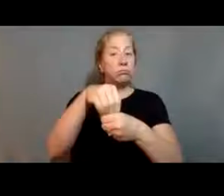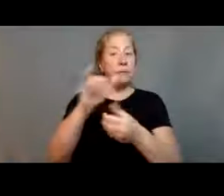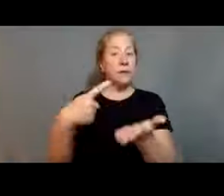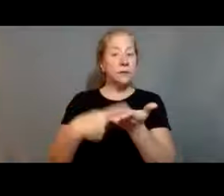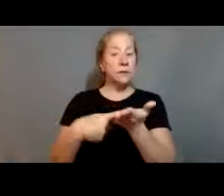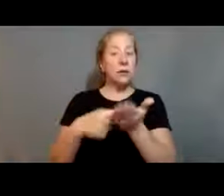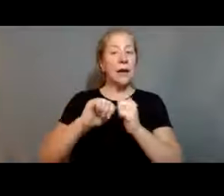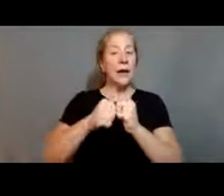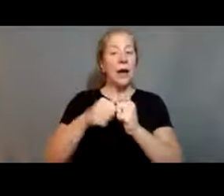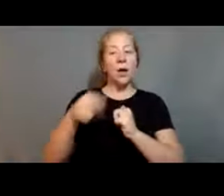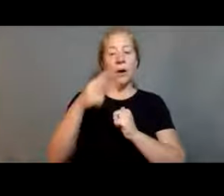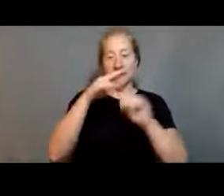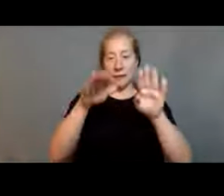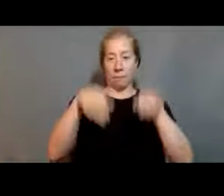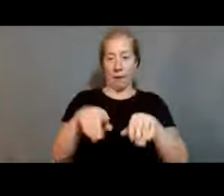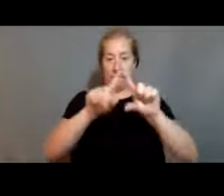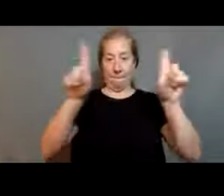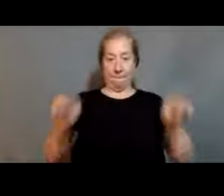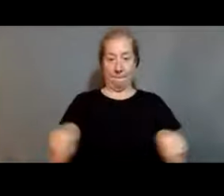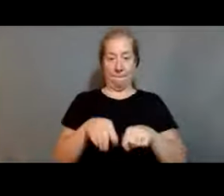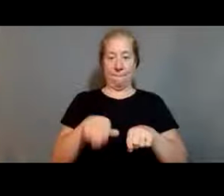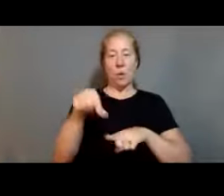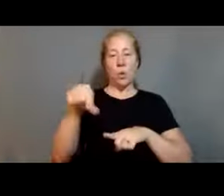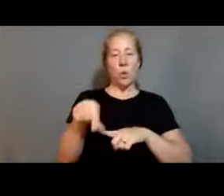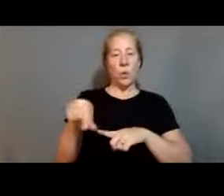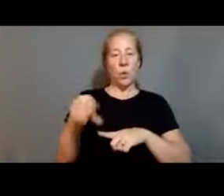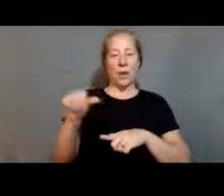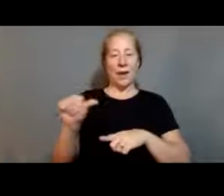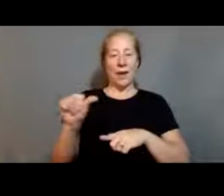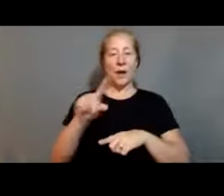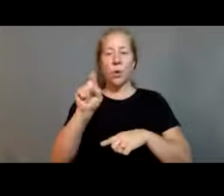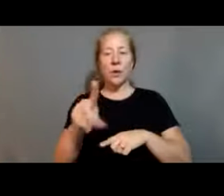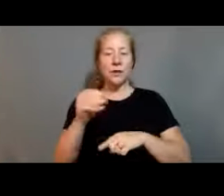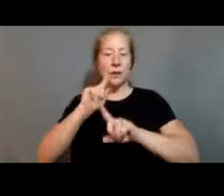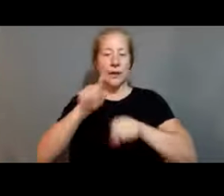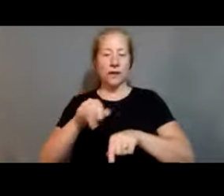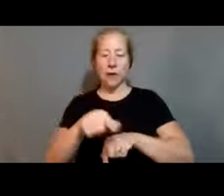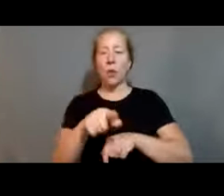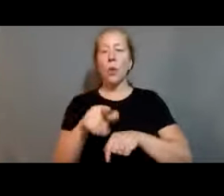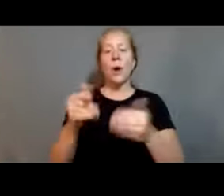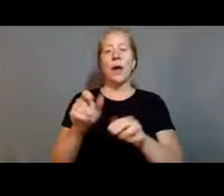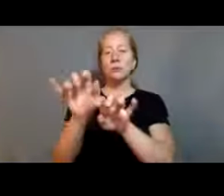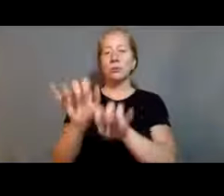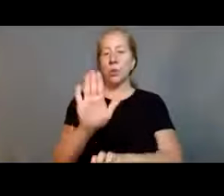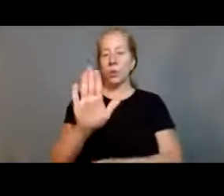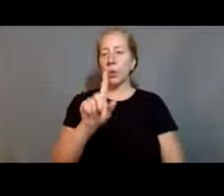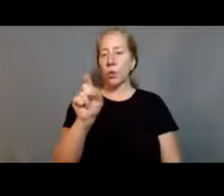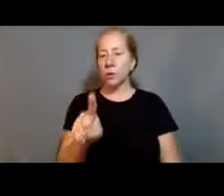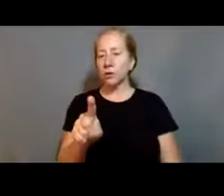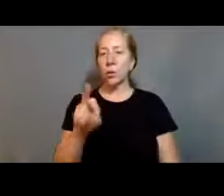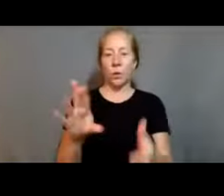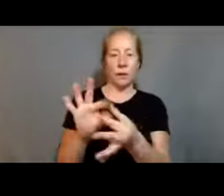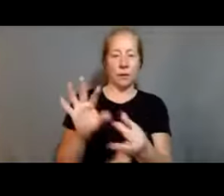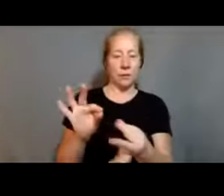the Q&A tab at the bottom of your screen to type in your questions or